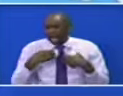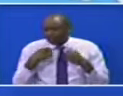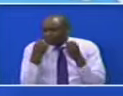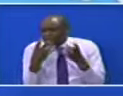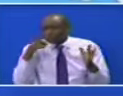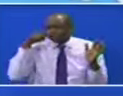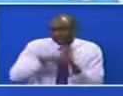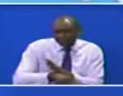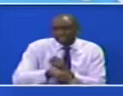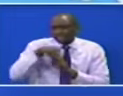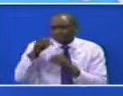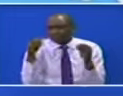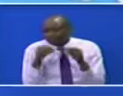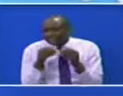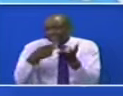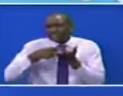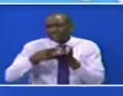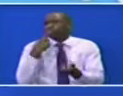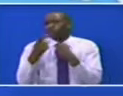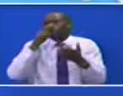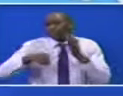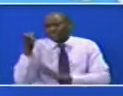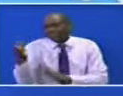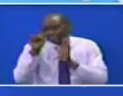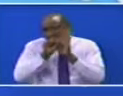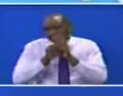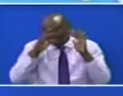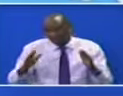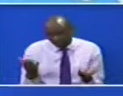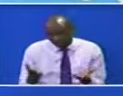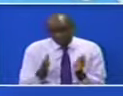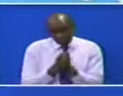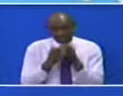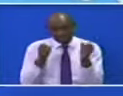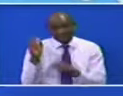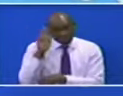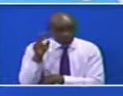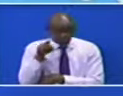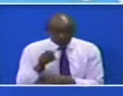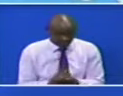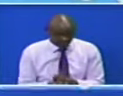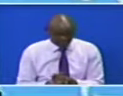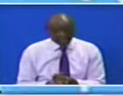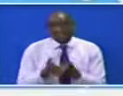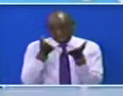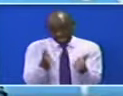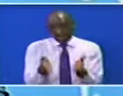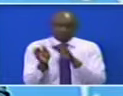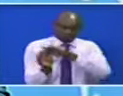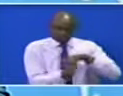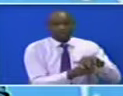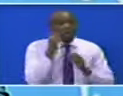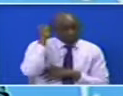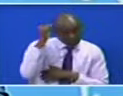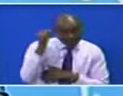what exactly went down between the engagement between the president and the president of Somalia. Now to politics, Jubilee